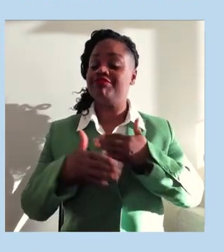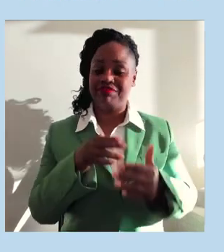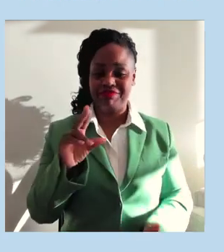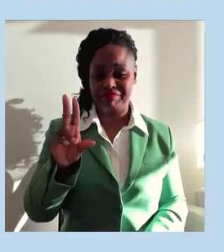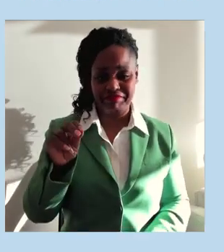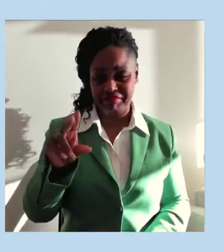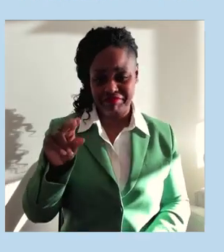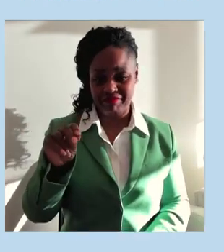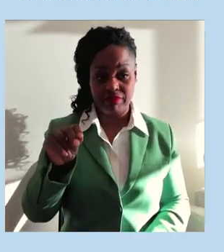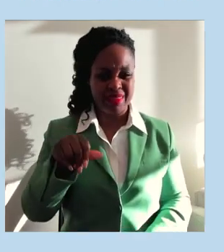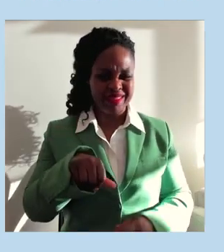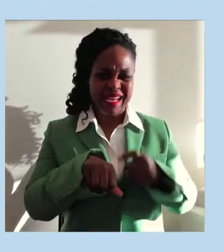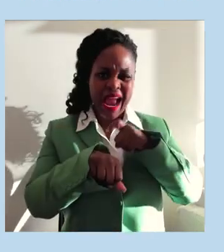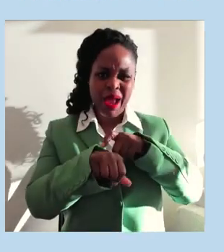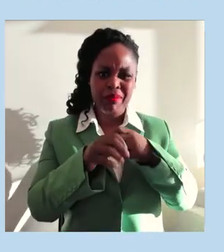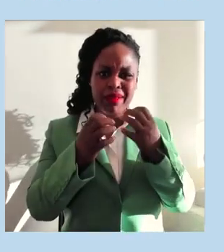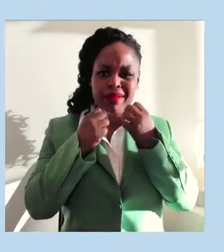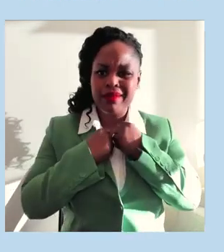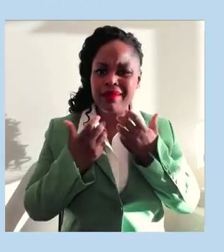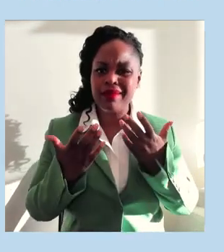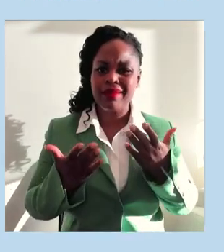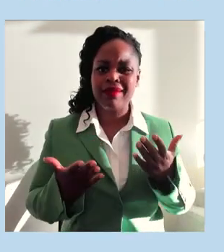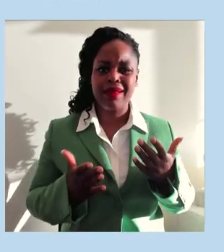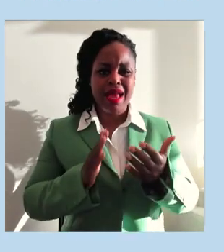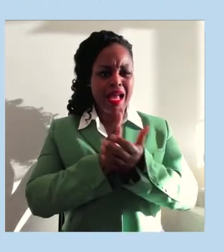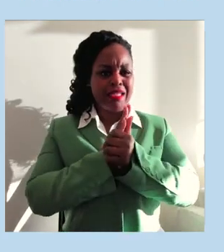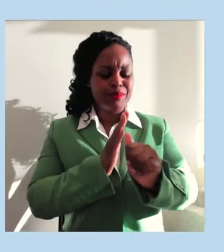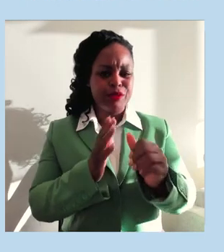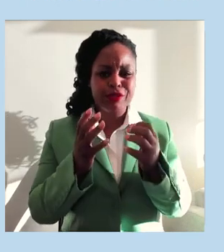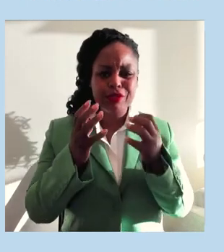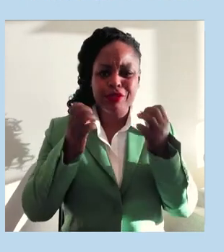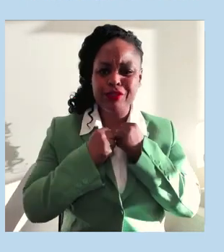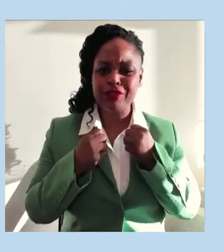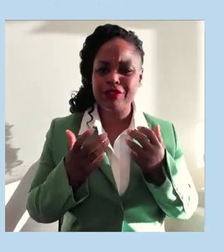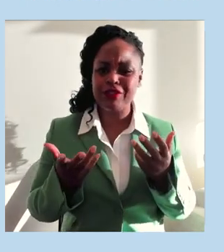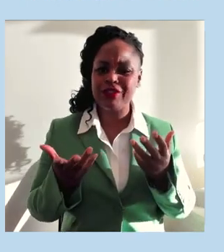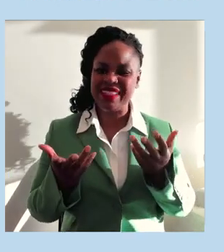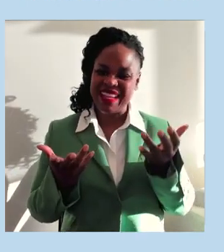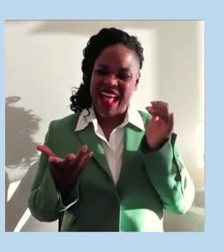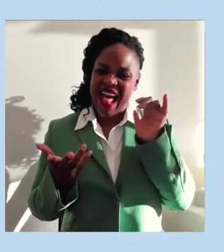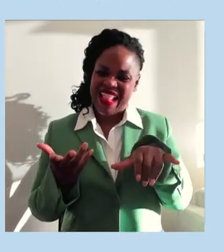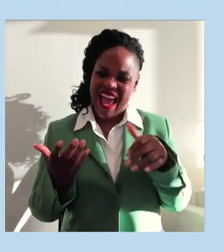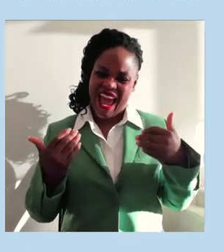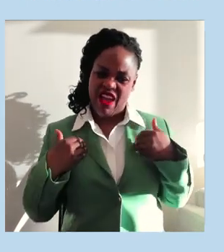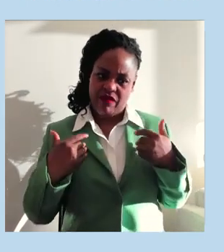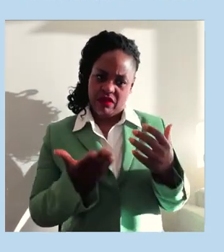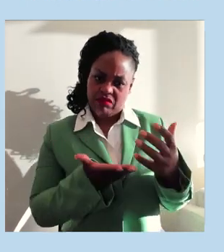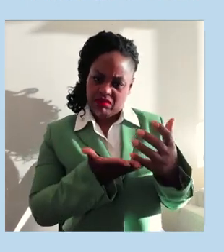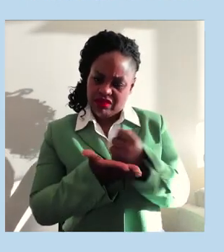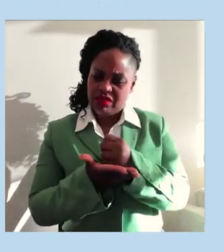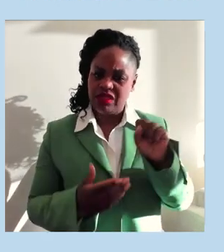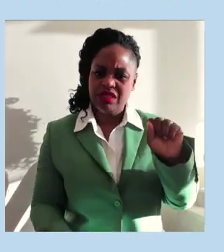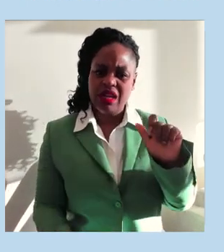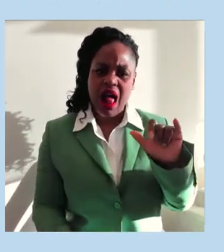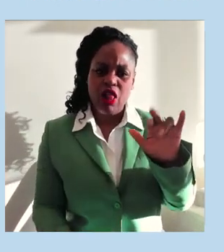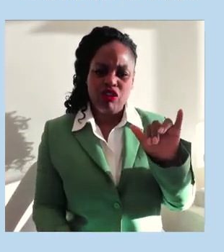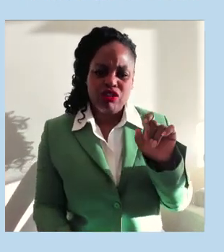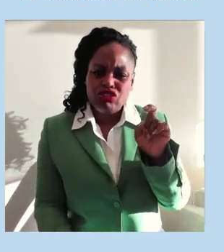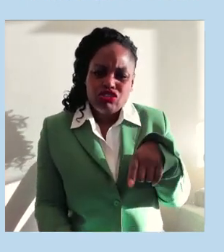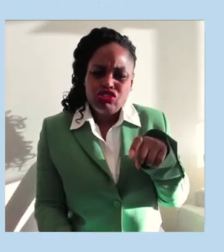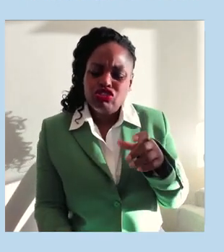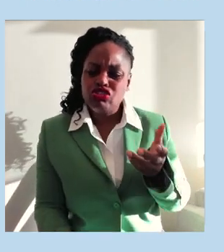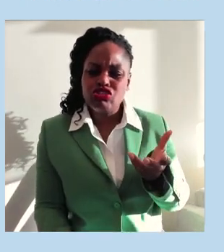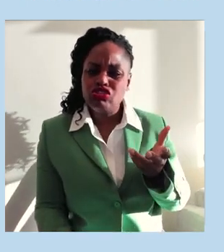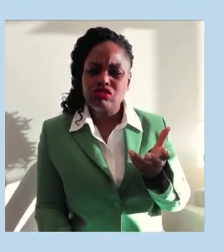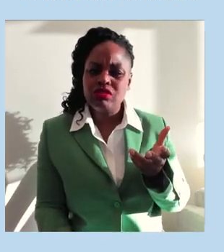overwhelmingly identify increased access to funding as their major priority, and it's especially true for young women. So my main